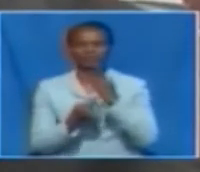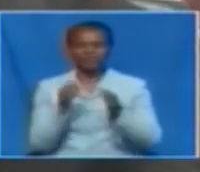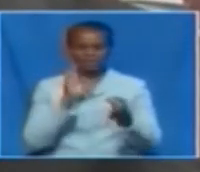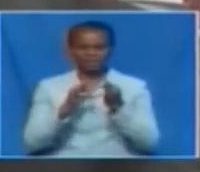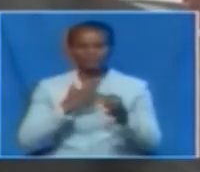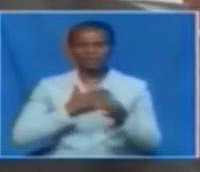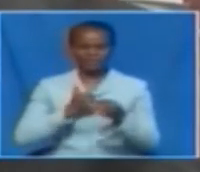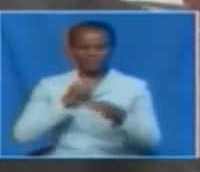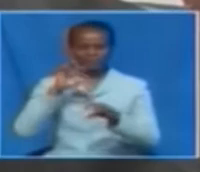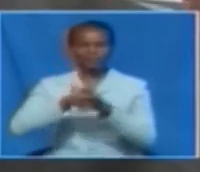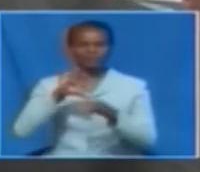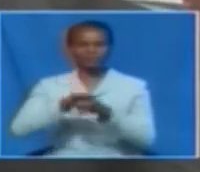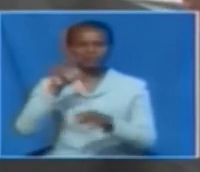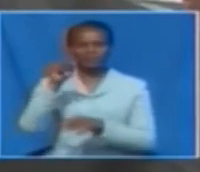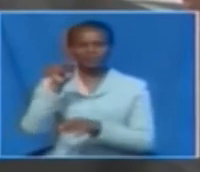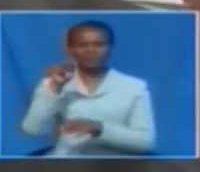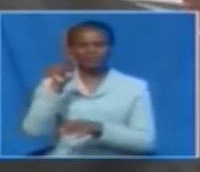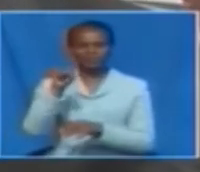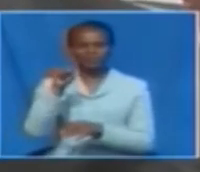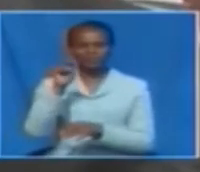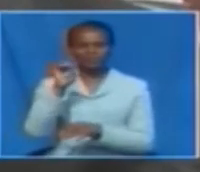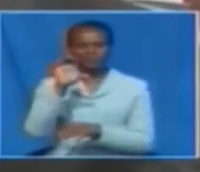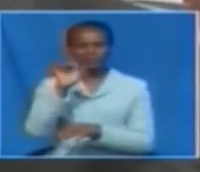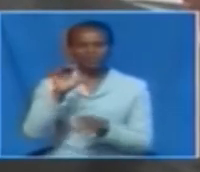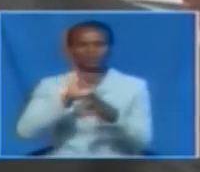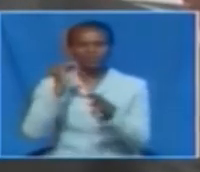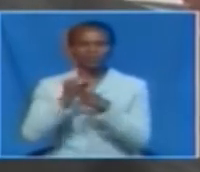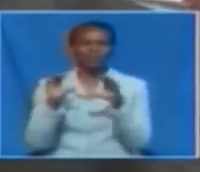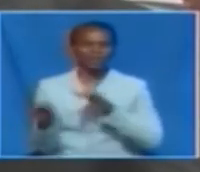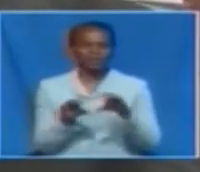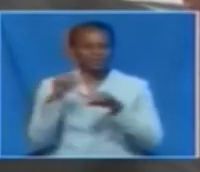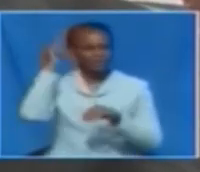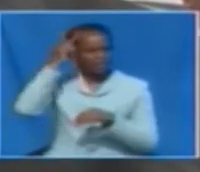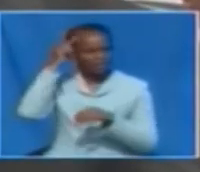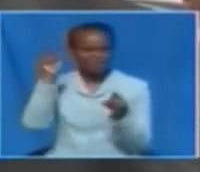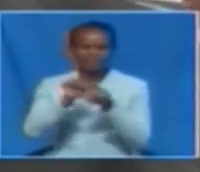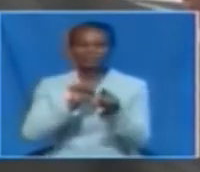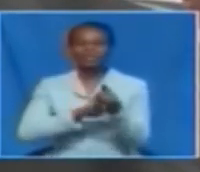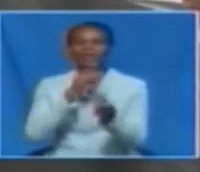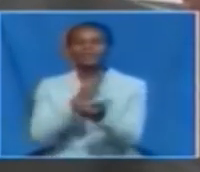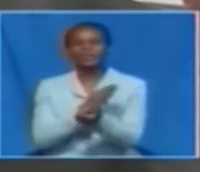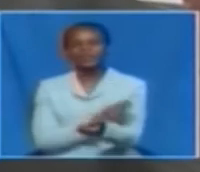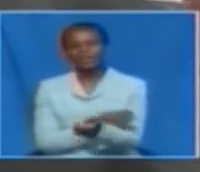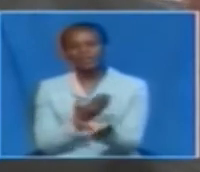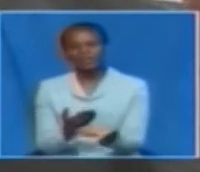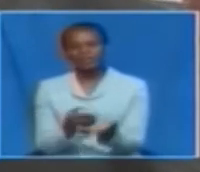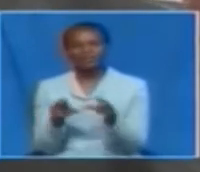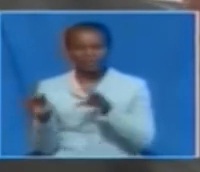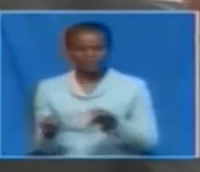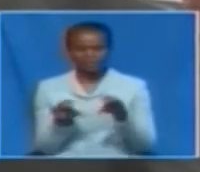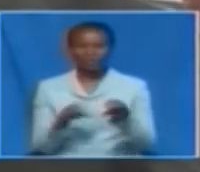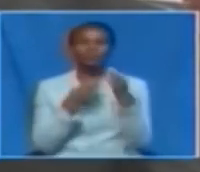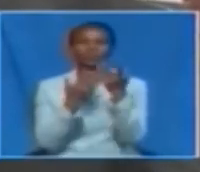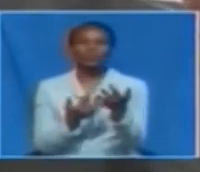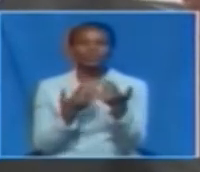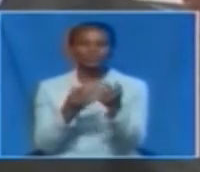elected by NEC and I was acting president, like President Mwanawasa was, President Rupia. They were acting presidents, awaiting a